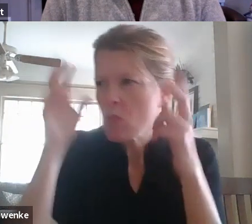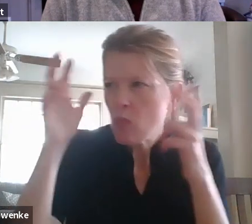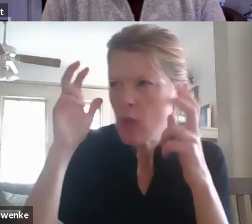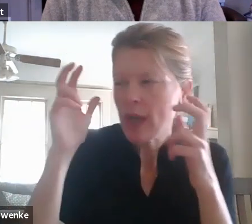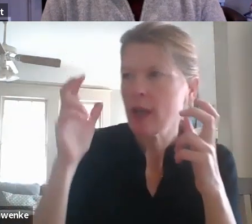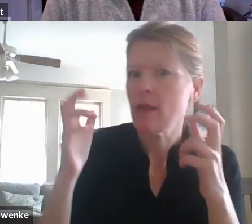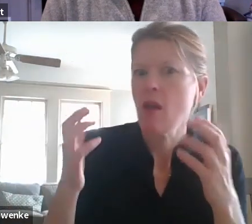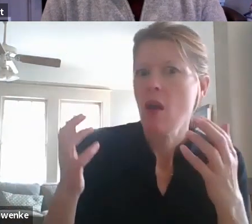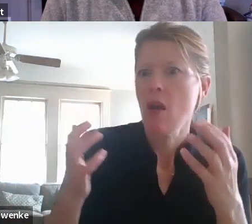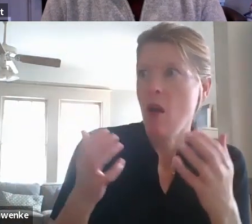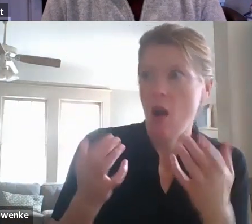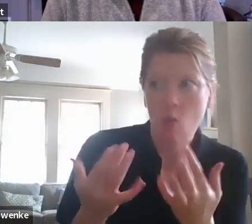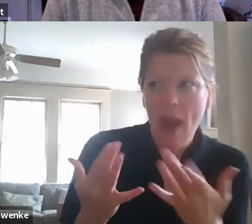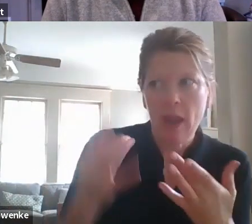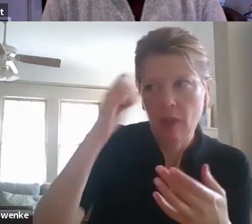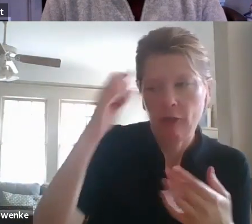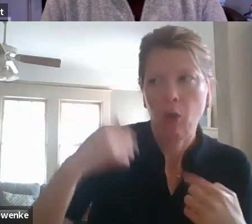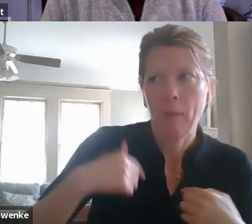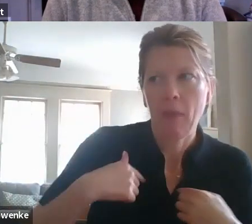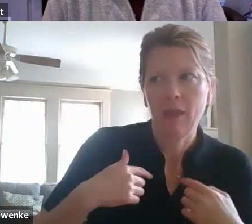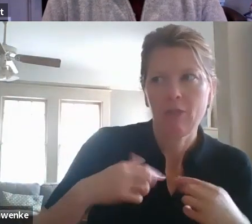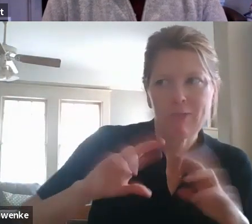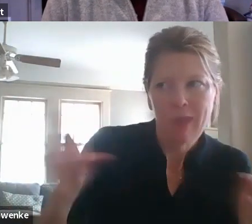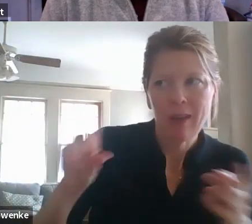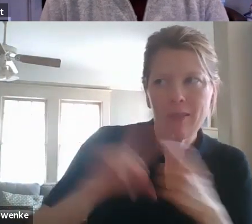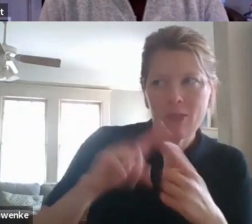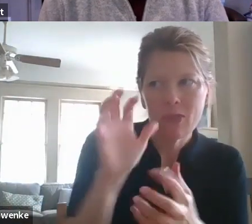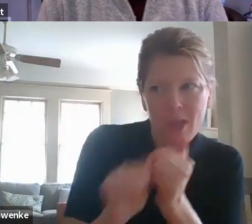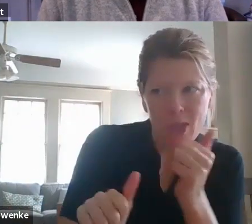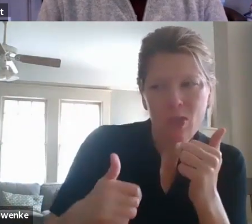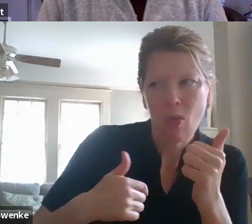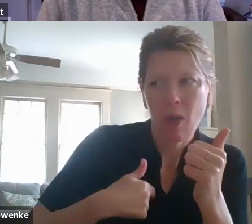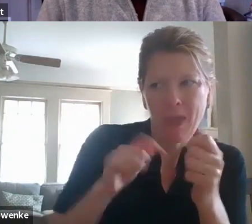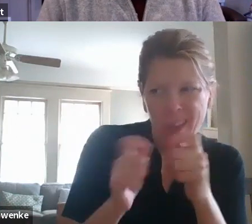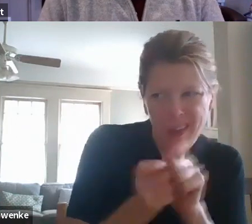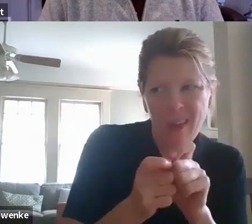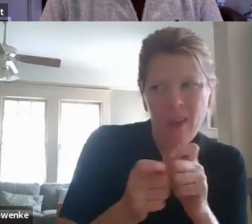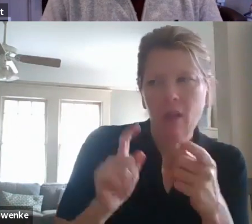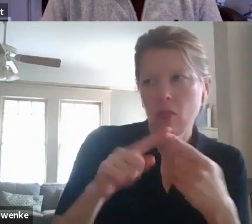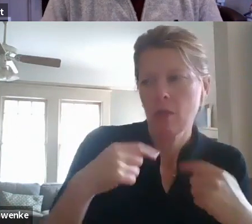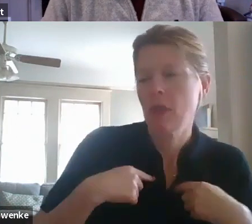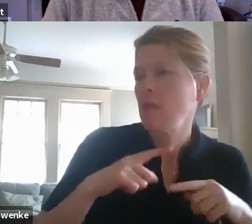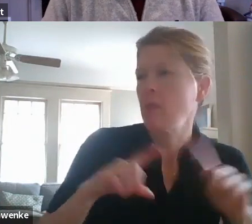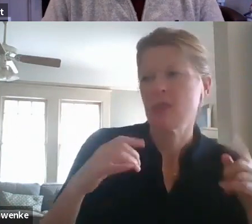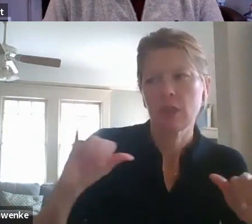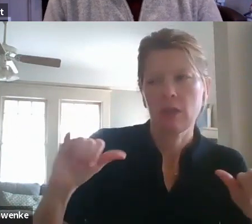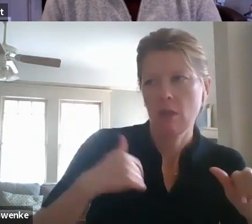Though the wicked lie in wait for me to destroy me, I will apply my mind to your